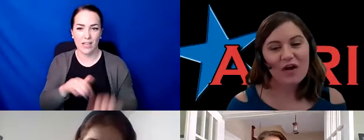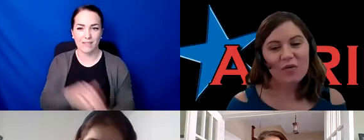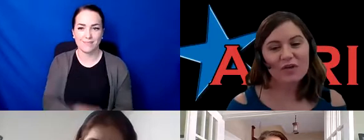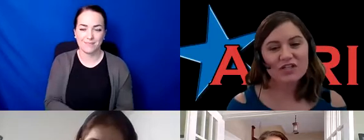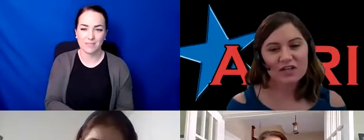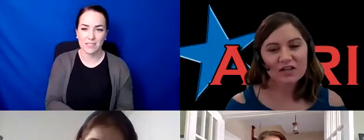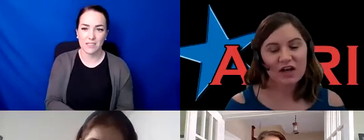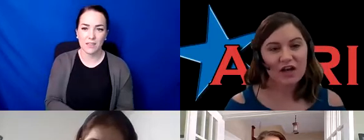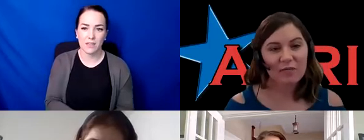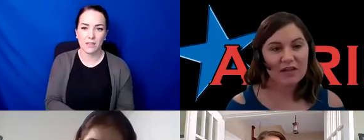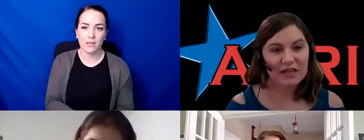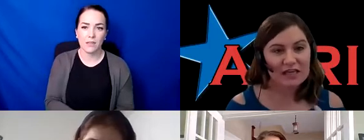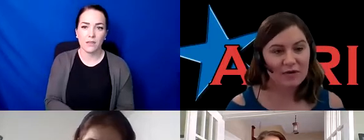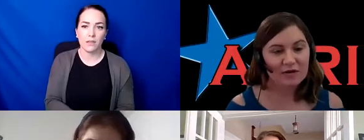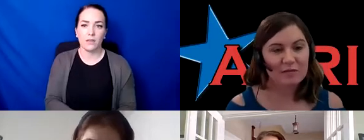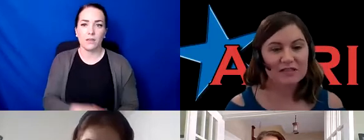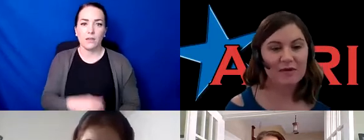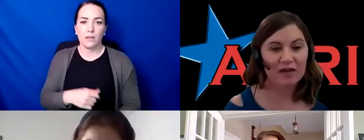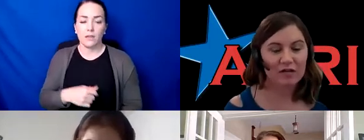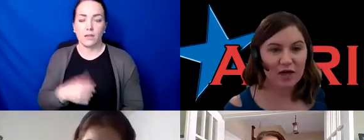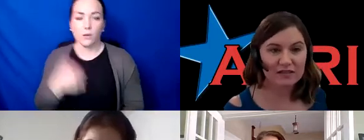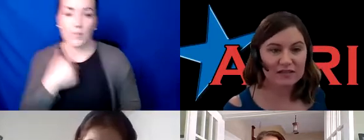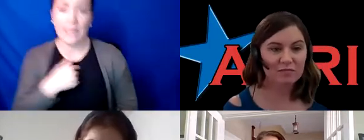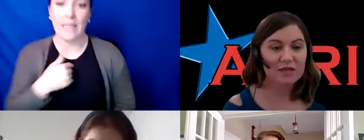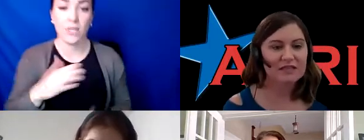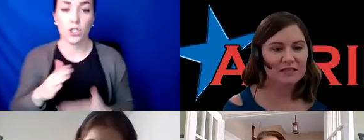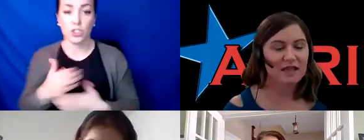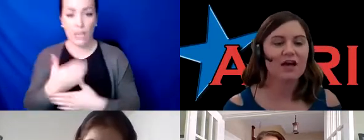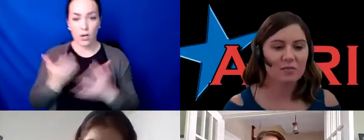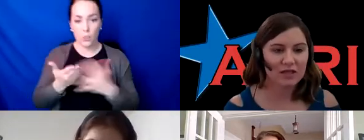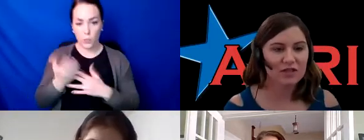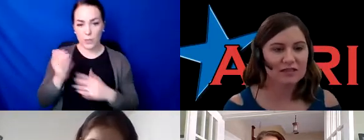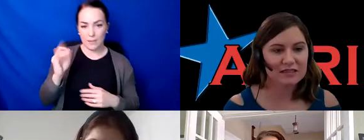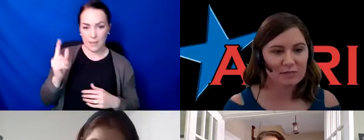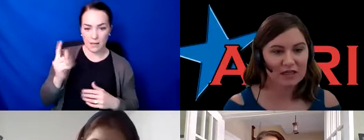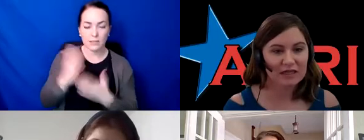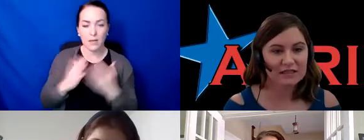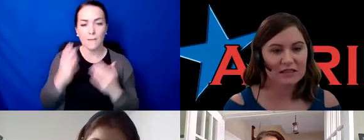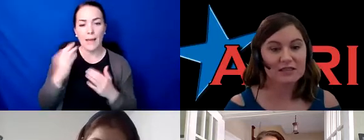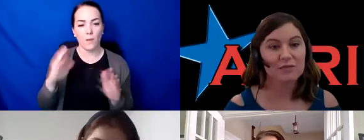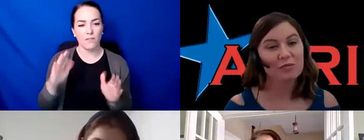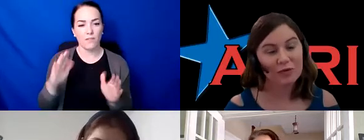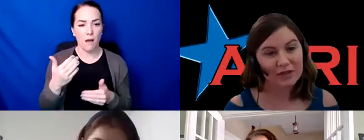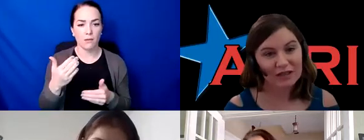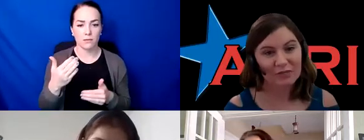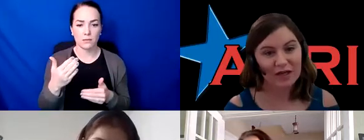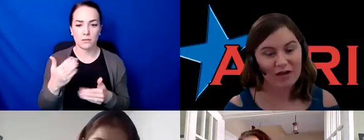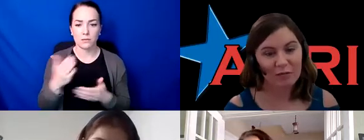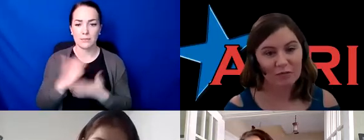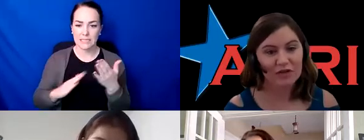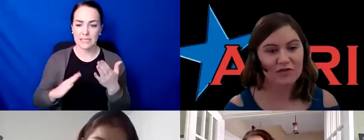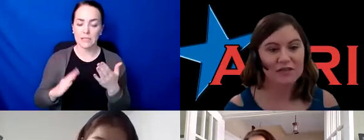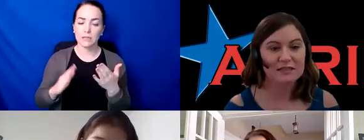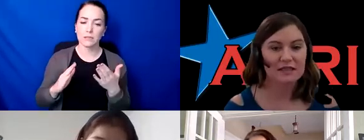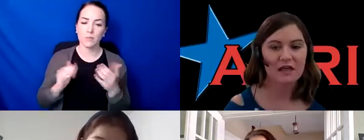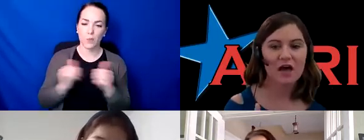So we shared on the emails about some out of the box pieces that come into this disability identity, some of the bullying that might have